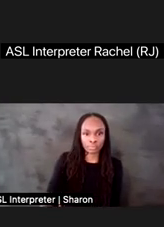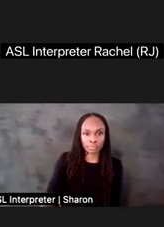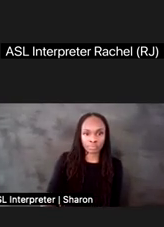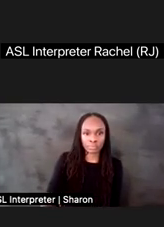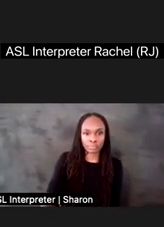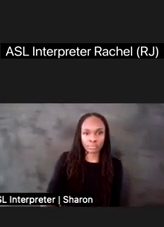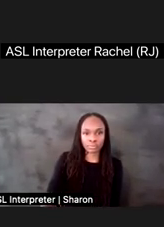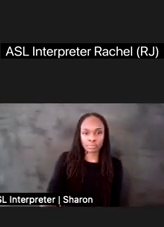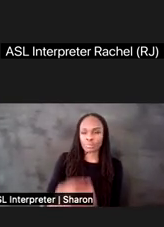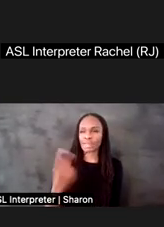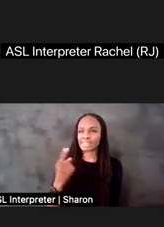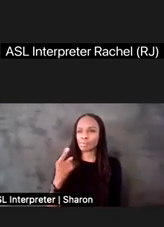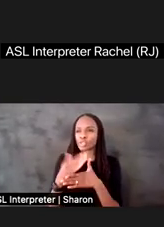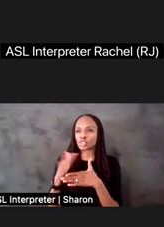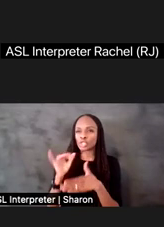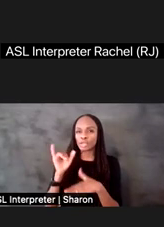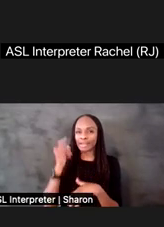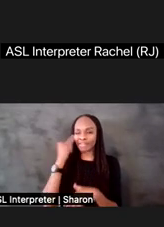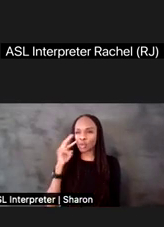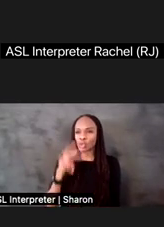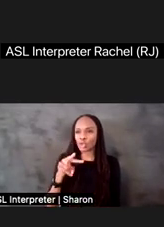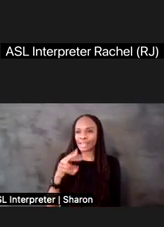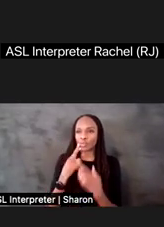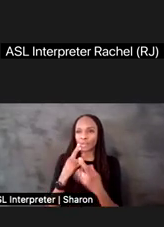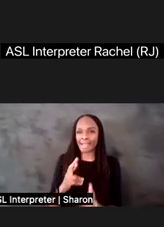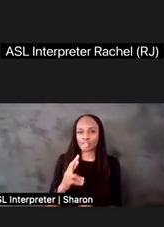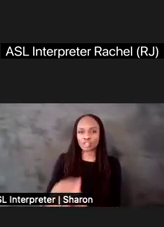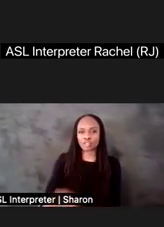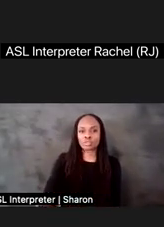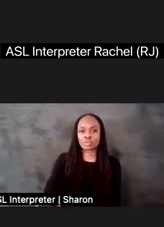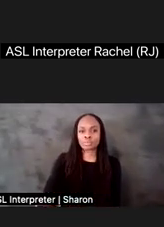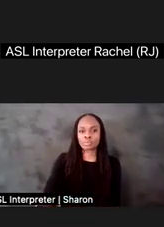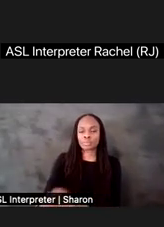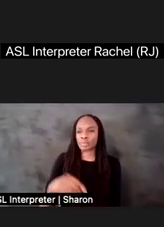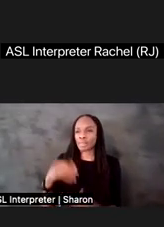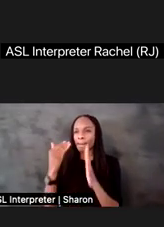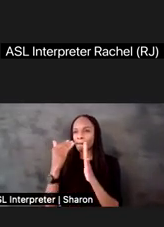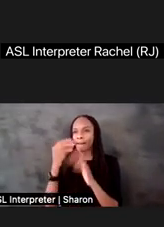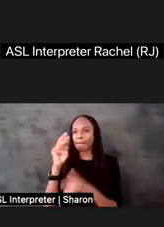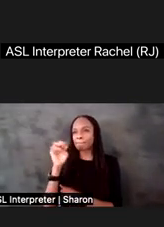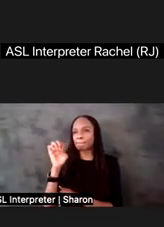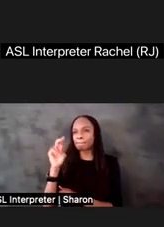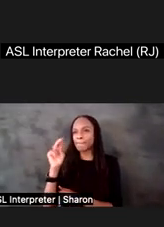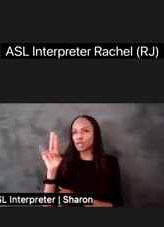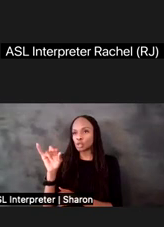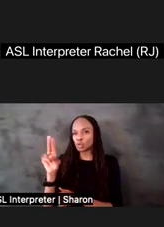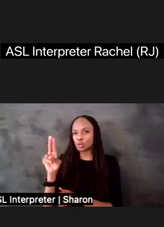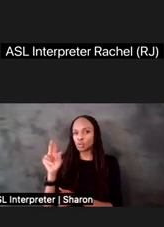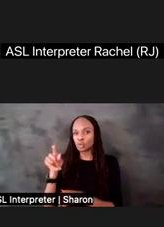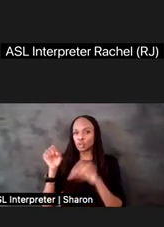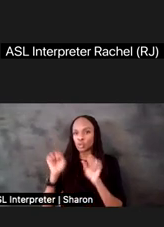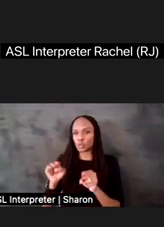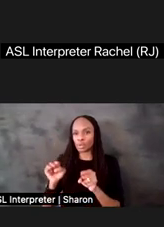There's someone to share that if you look in the reactions menu on your menu bar, the ability to raise your